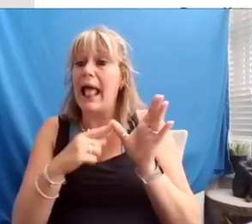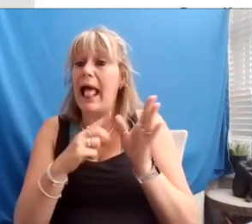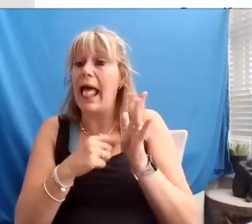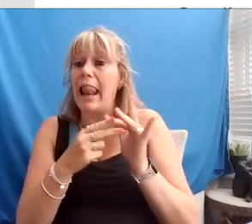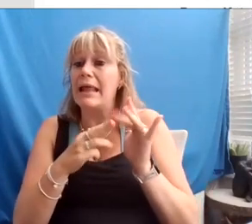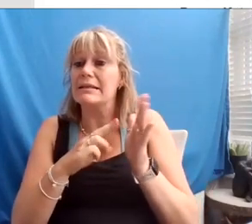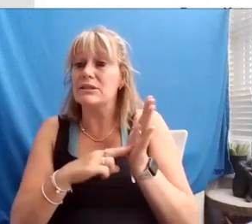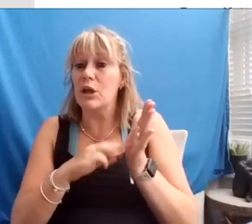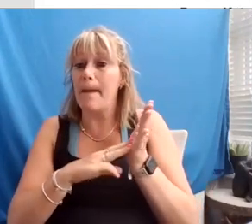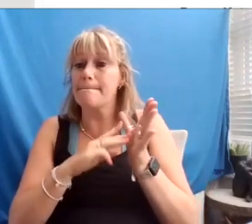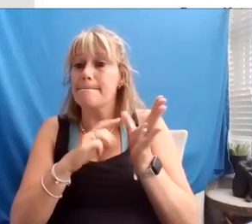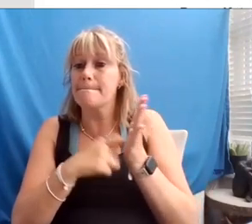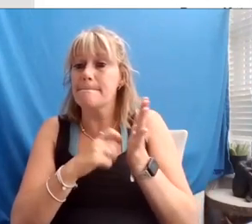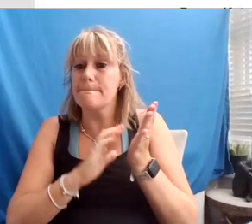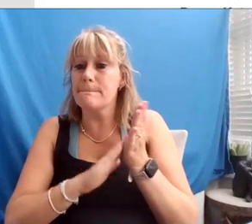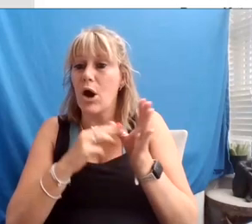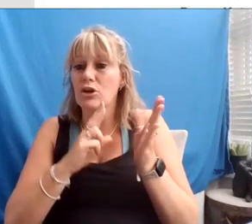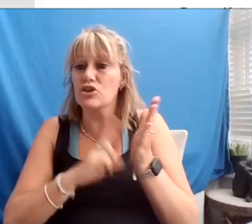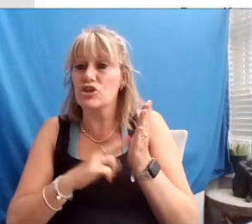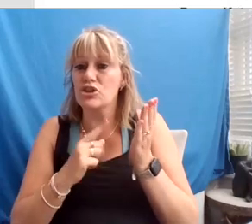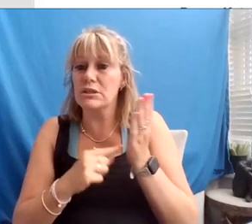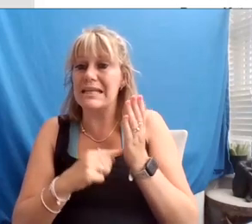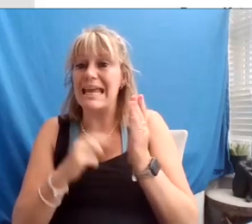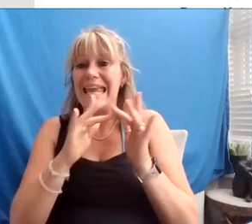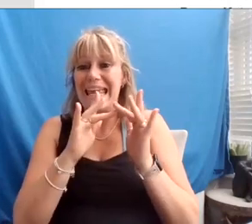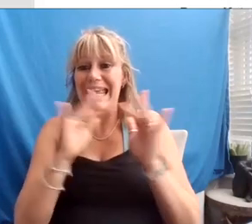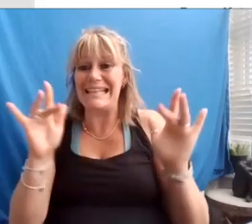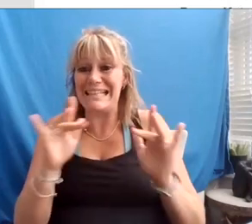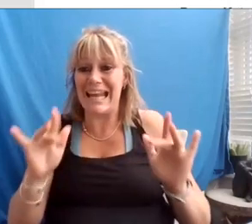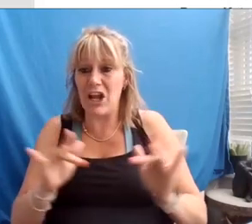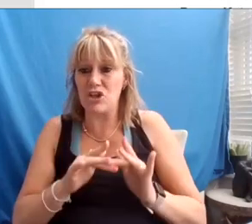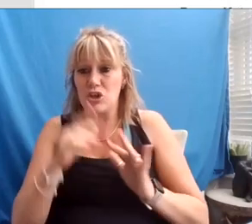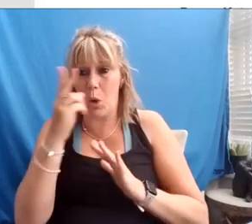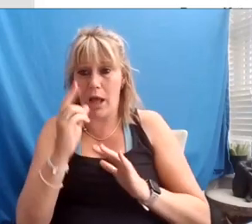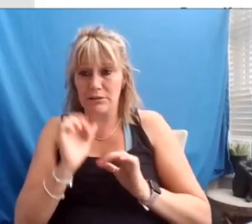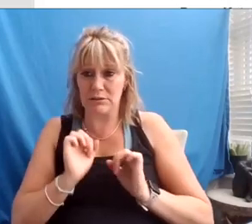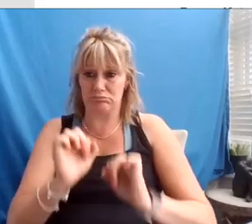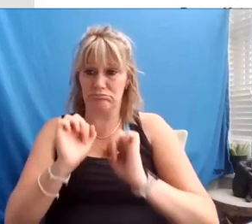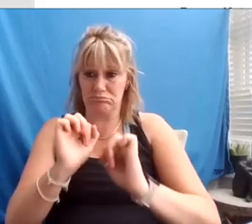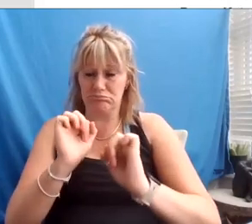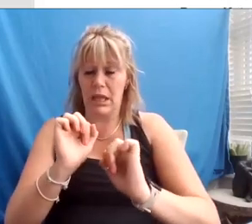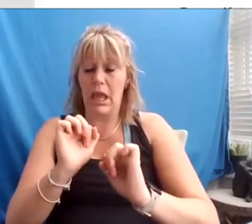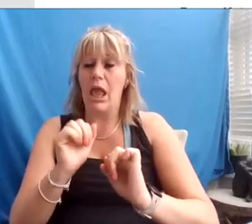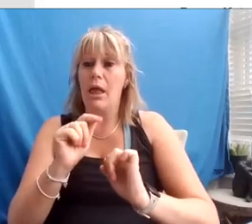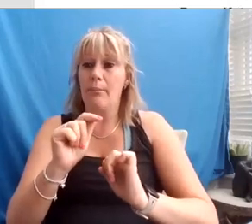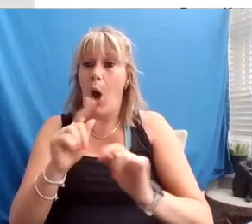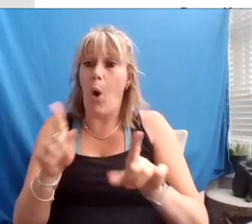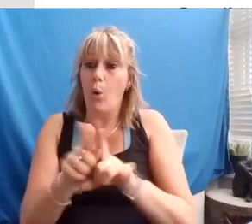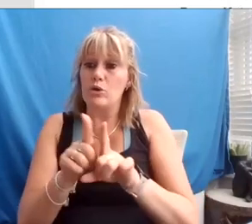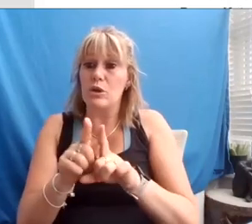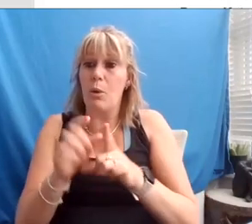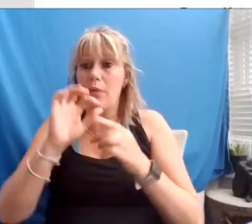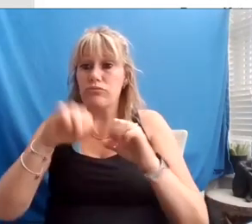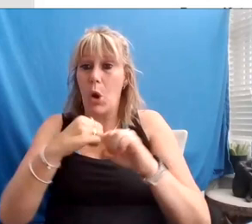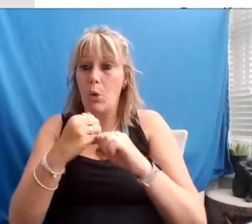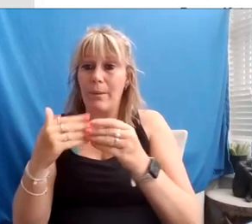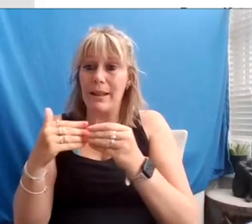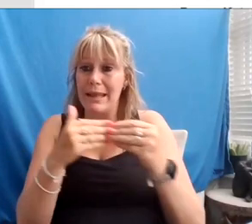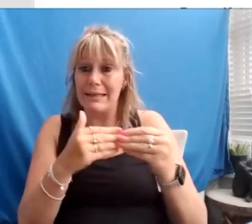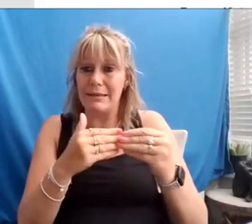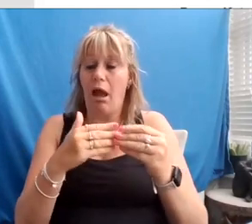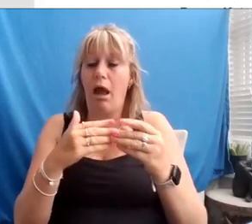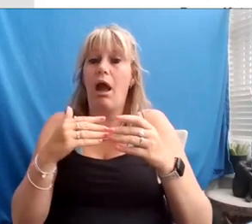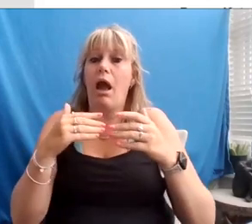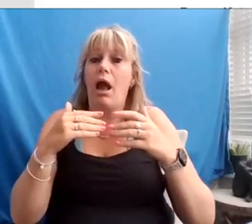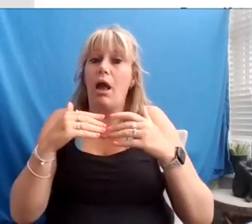Marchant, international artist in her own right, but also our club's programme leader, has really done the vast majority